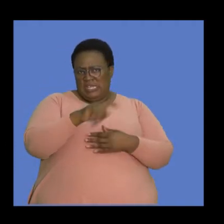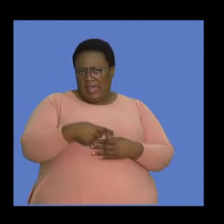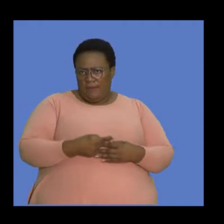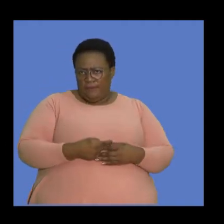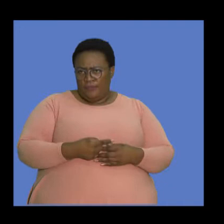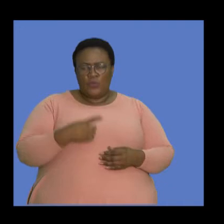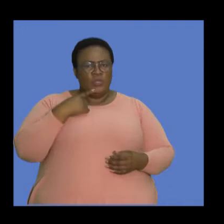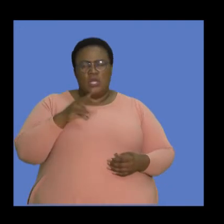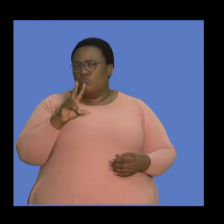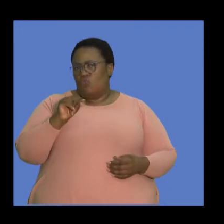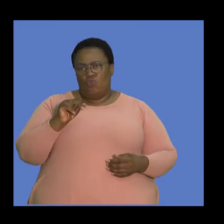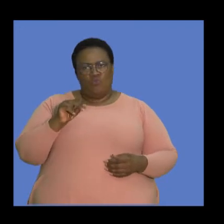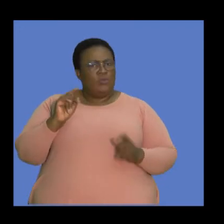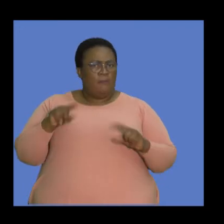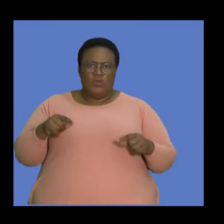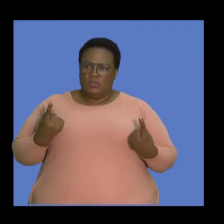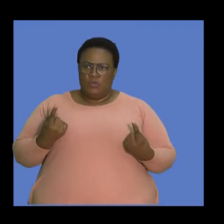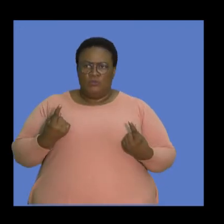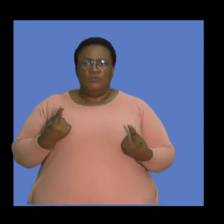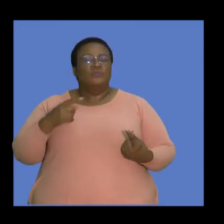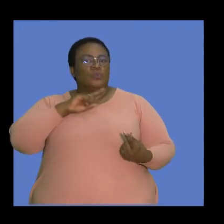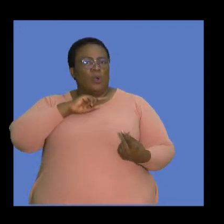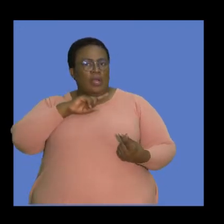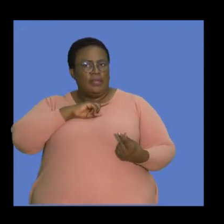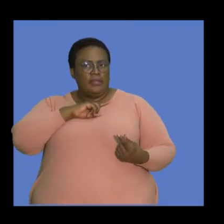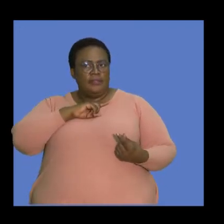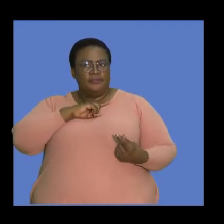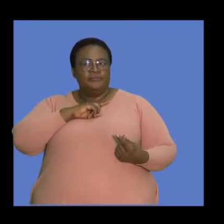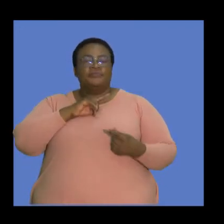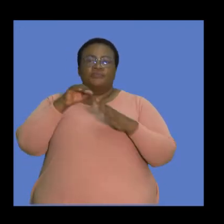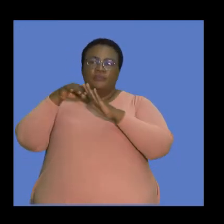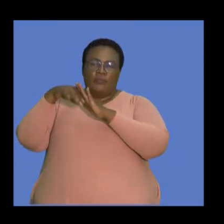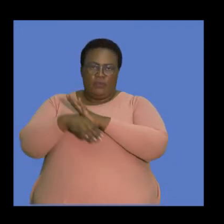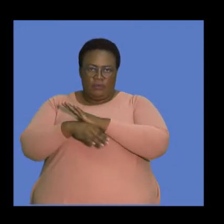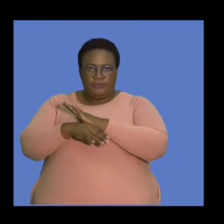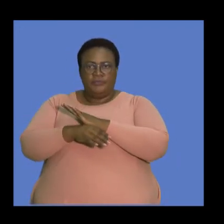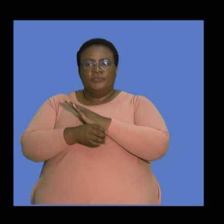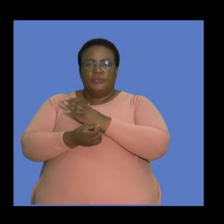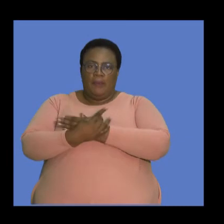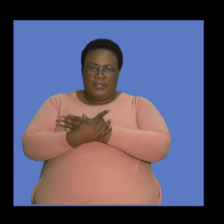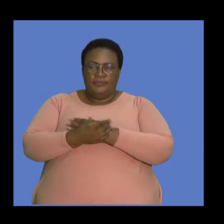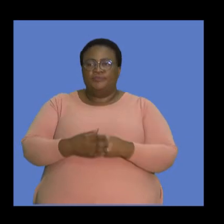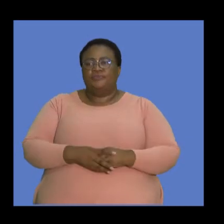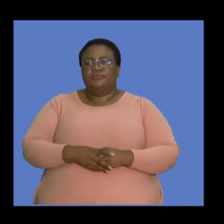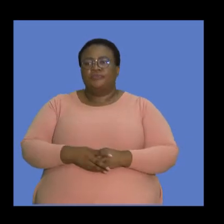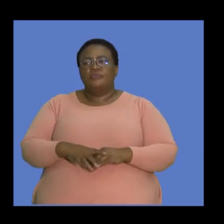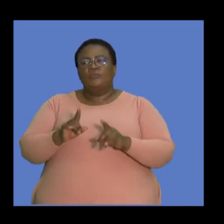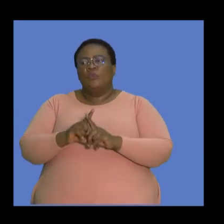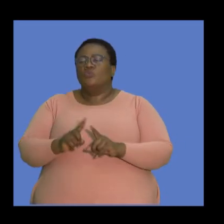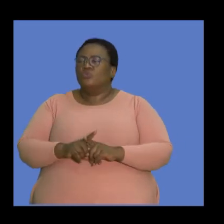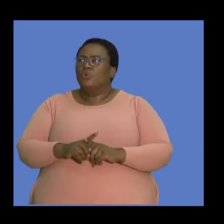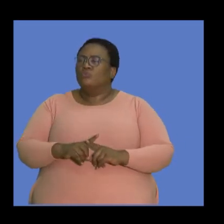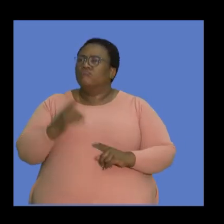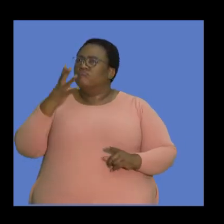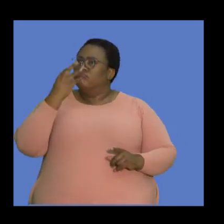no, it's not possible. Because of the concept of depreciation. We also asked ourselves